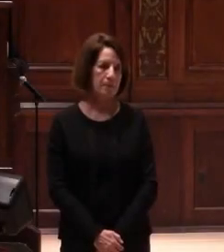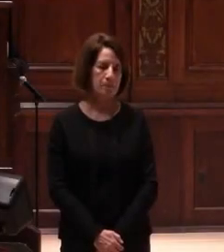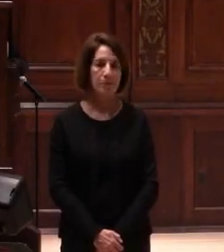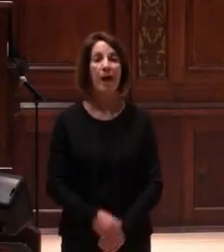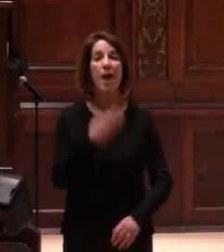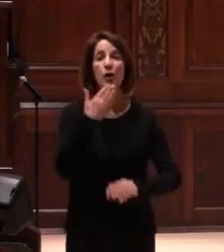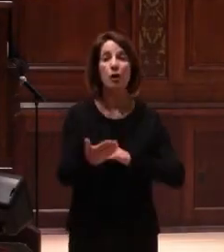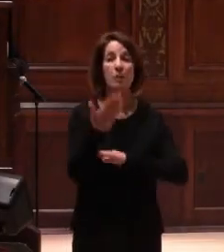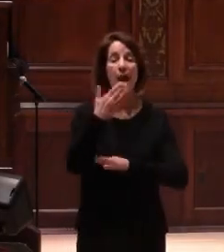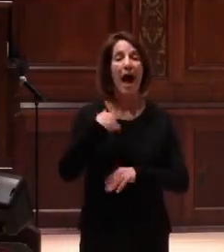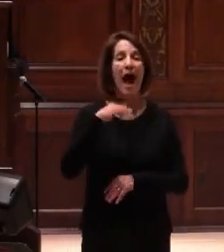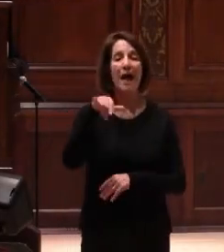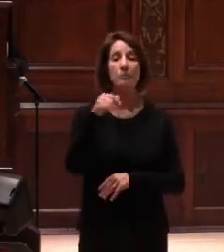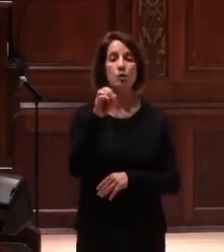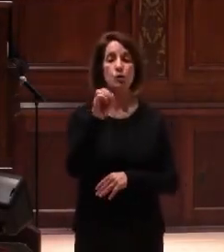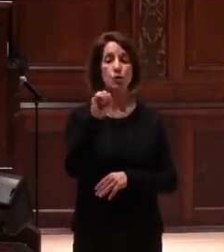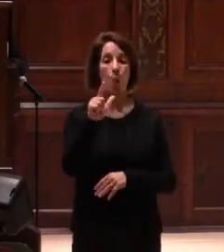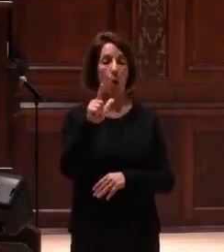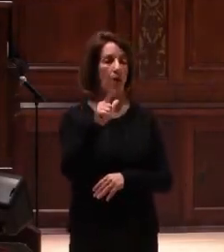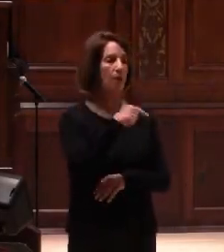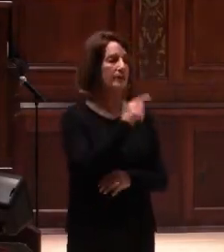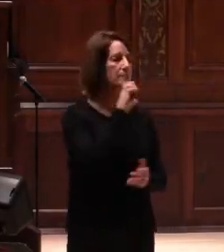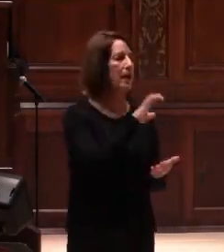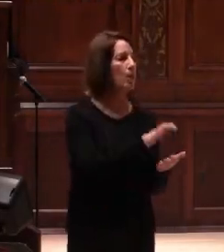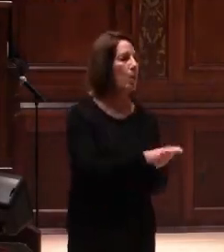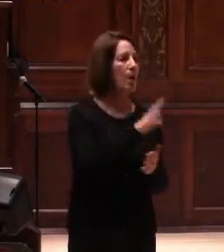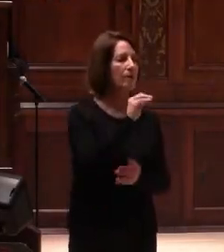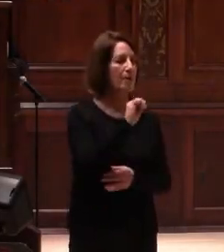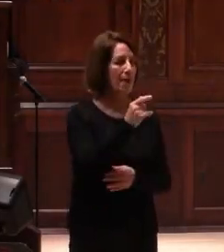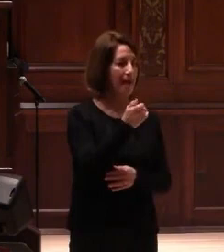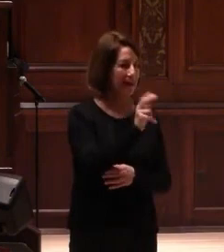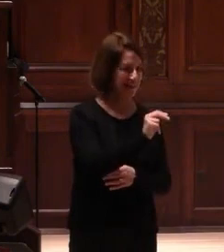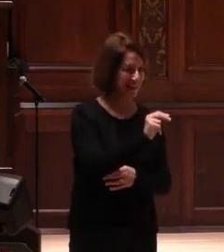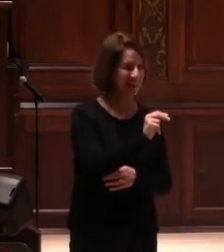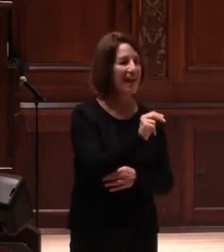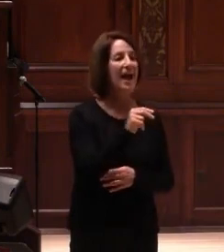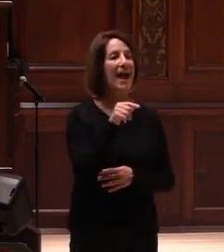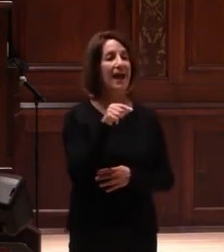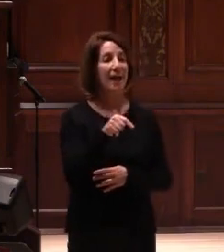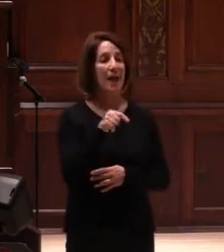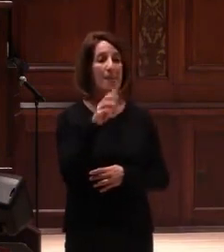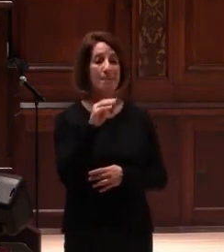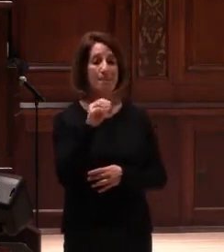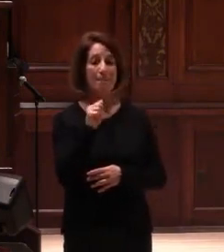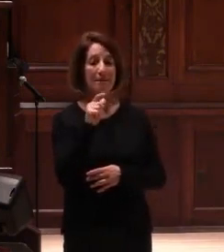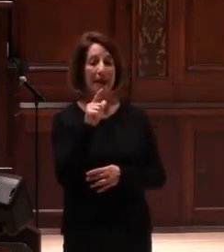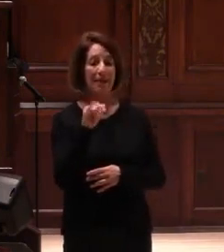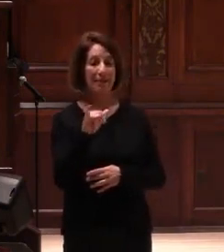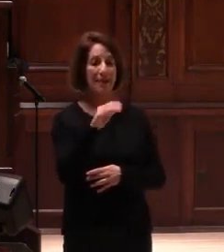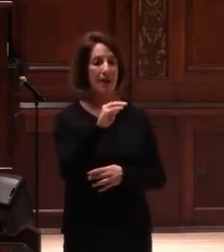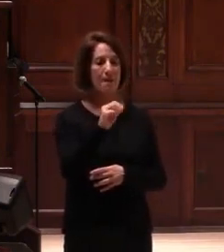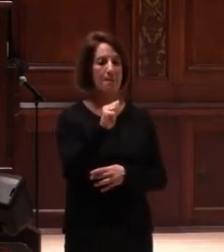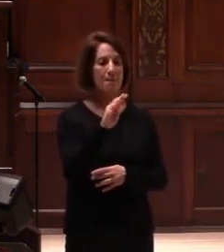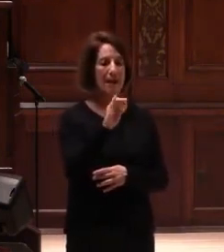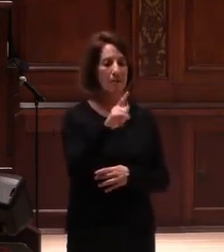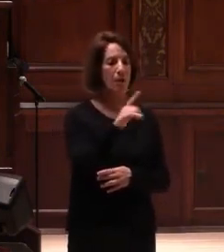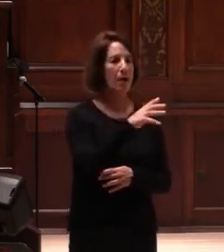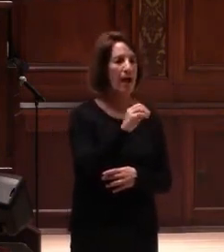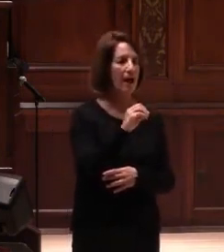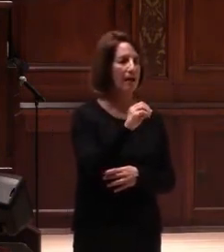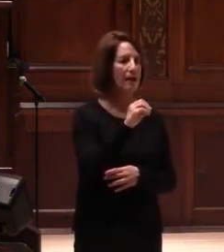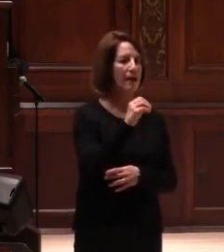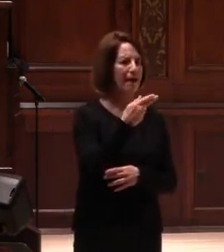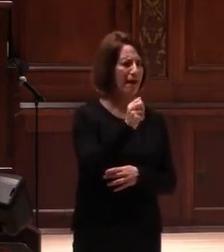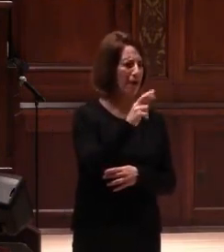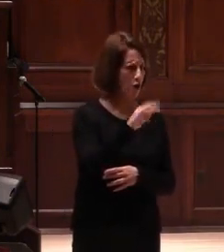Well, good morning. I'm Joel Santora. This is my wife, Megan Santora. This is Millie, Mabel, and Harry. You guys want to say good